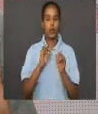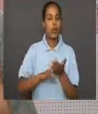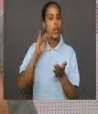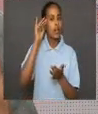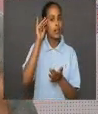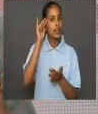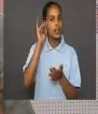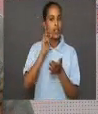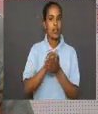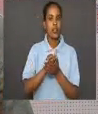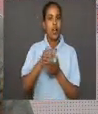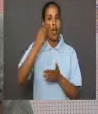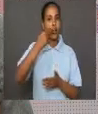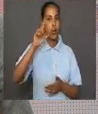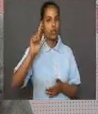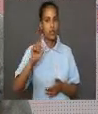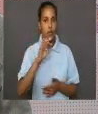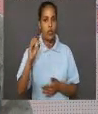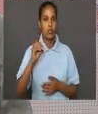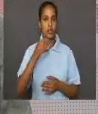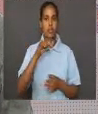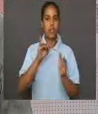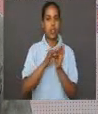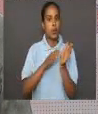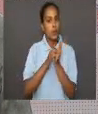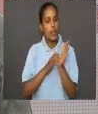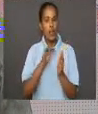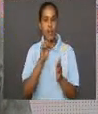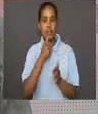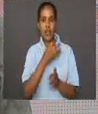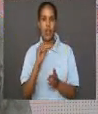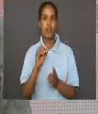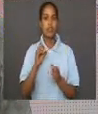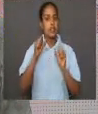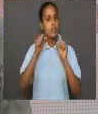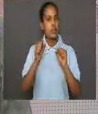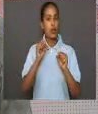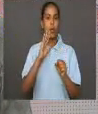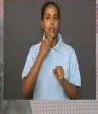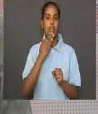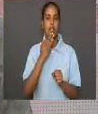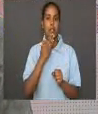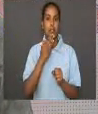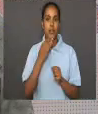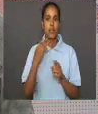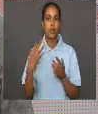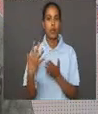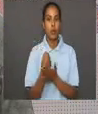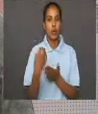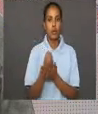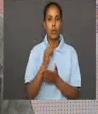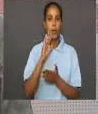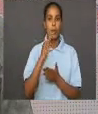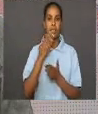learned that the hydrolysis of salts of weak acids and strong bases produce